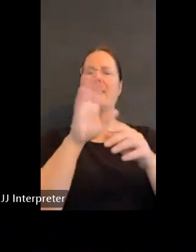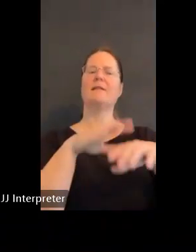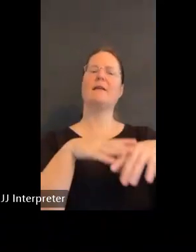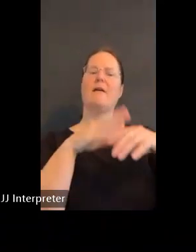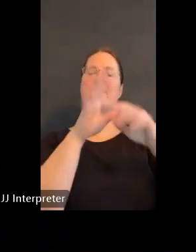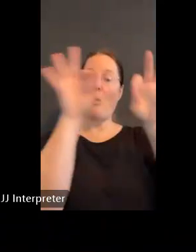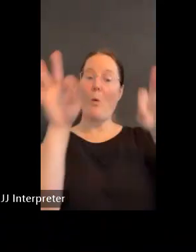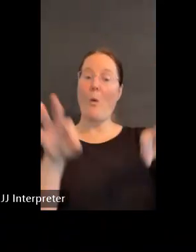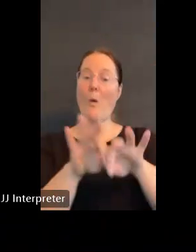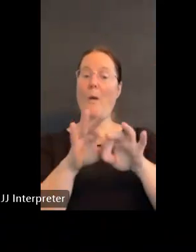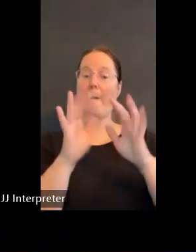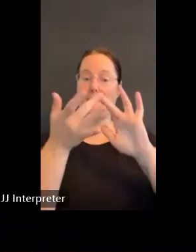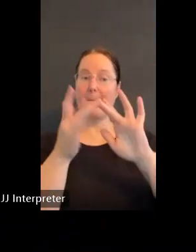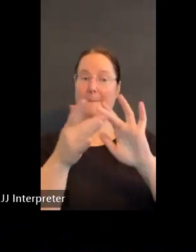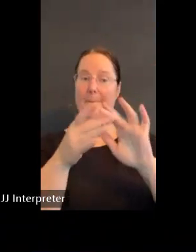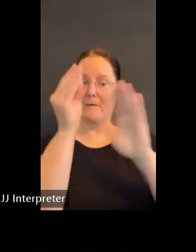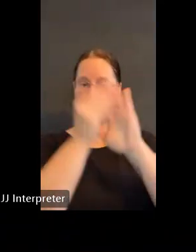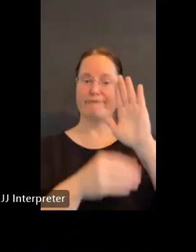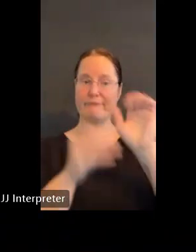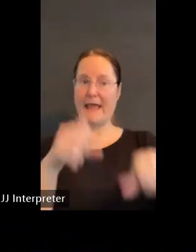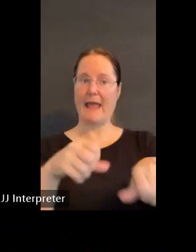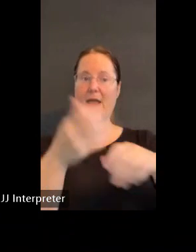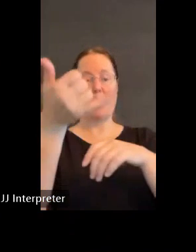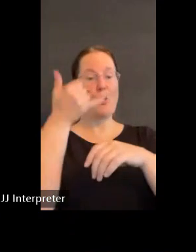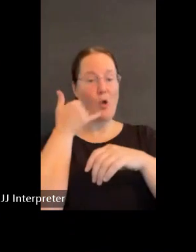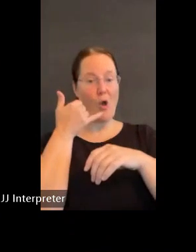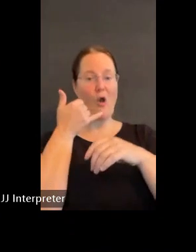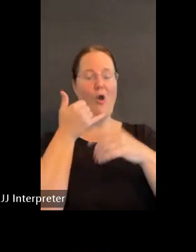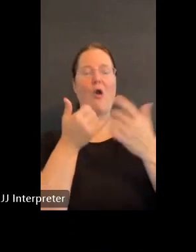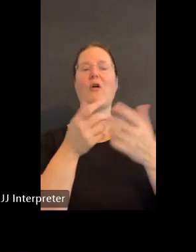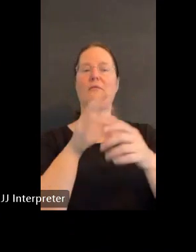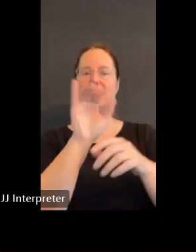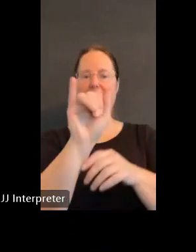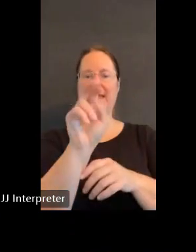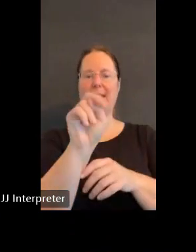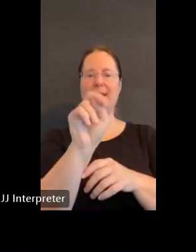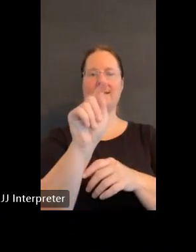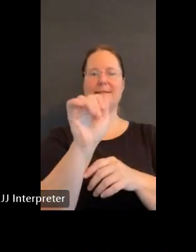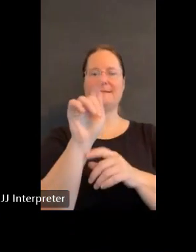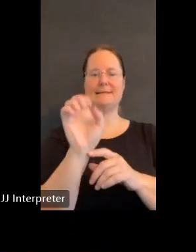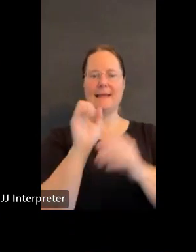you can start with a call as well. And you can see our intake number on the screen there,